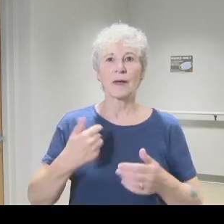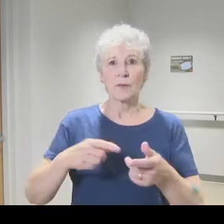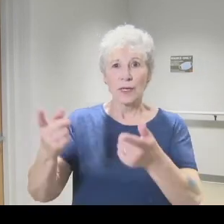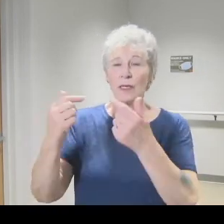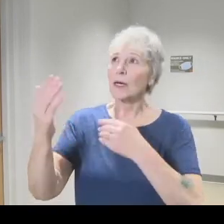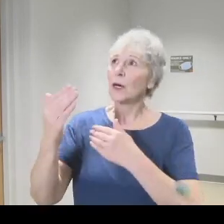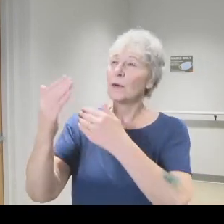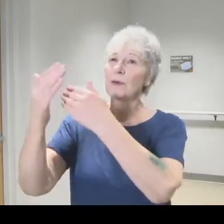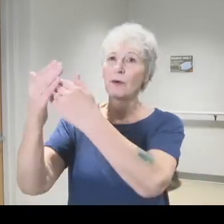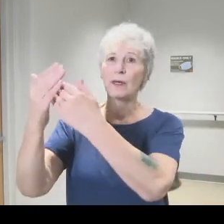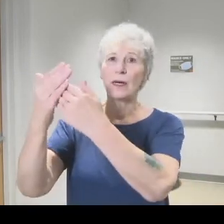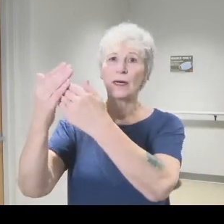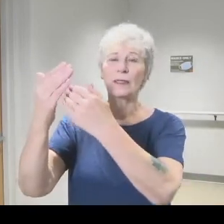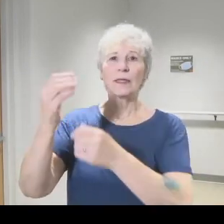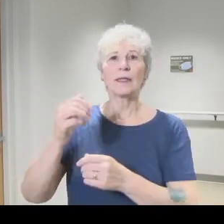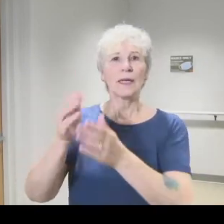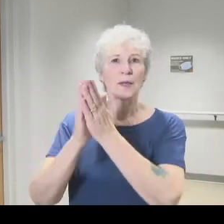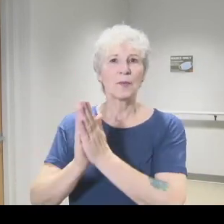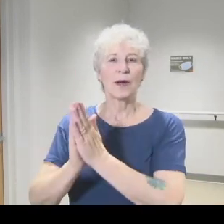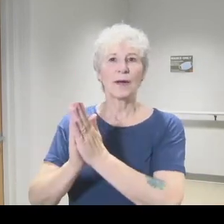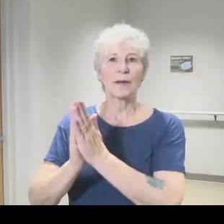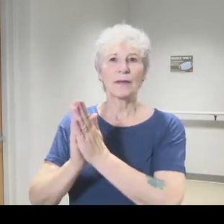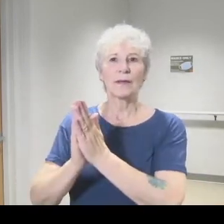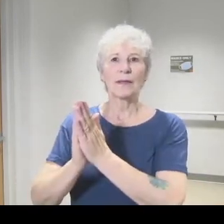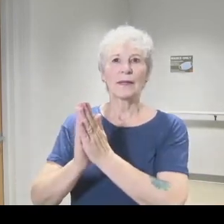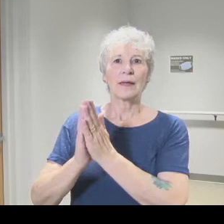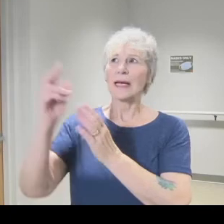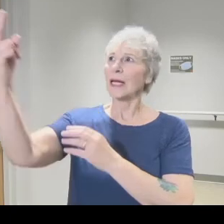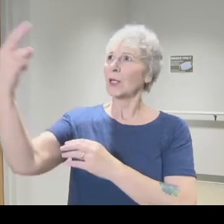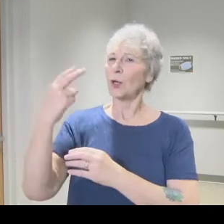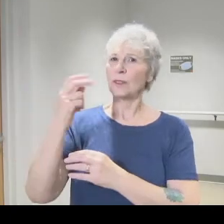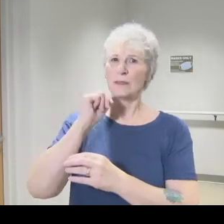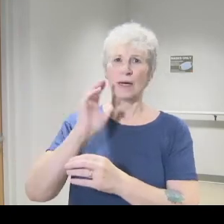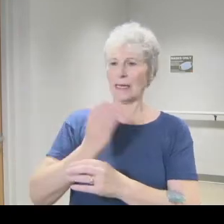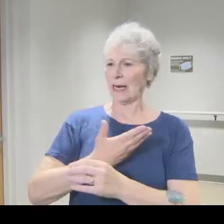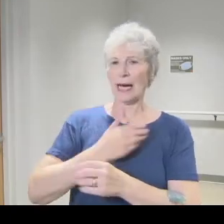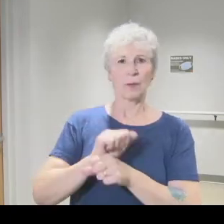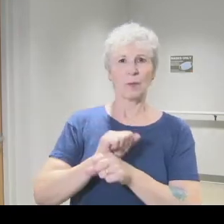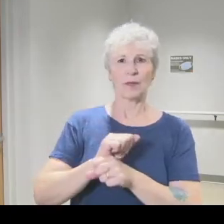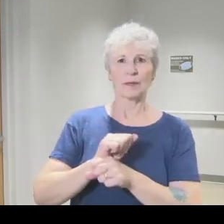in prayer, and he sees not our own works, our own righteousness, but the